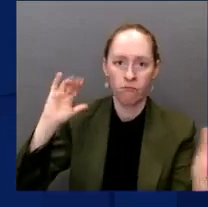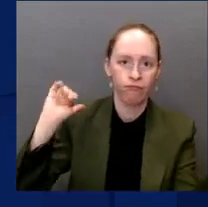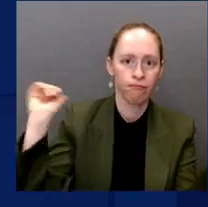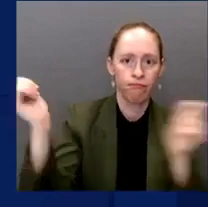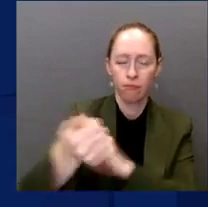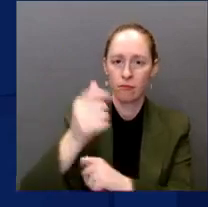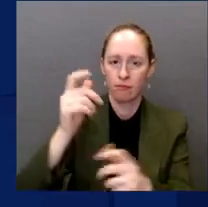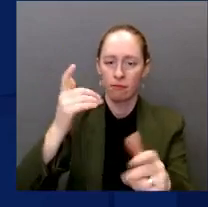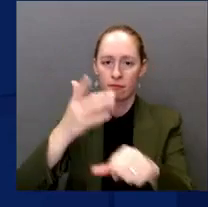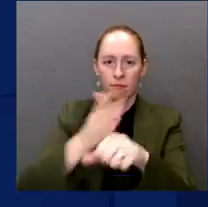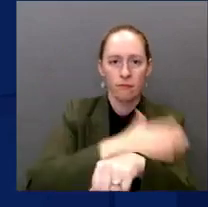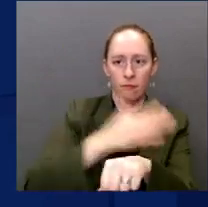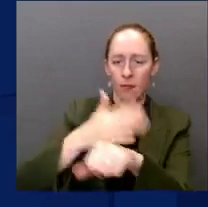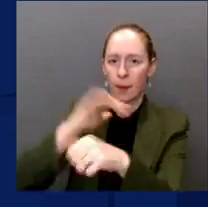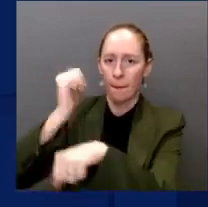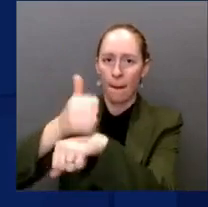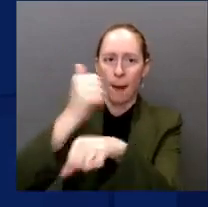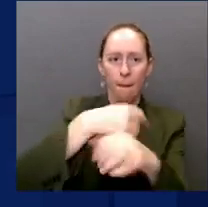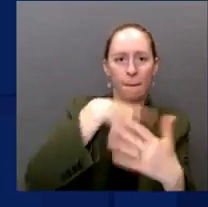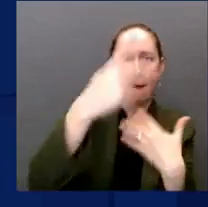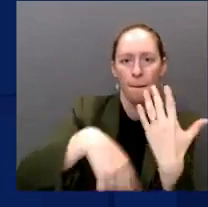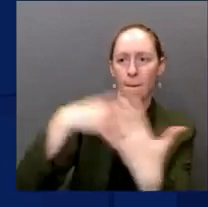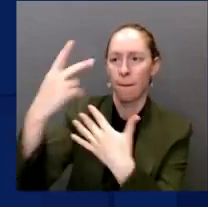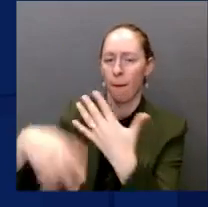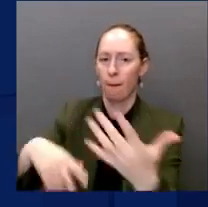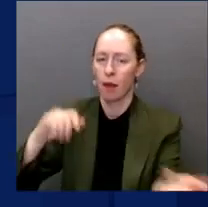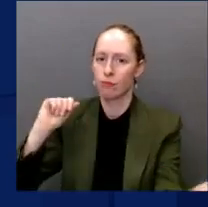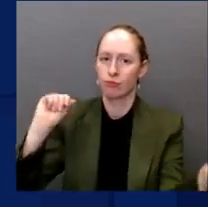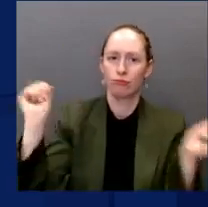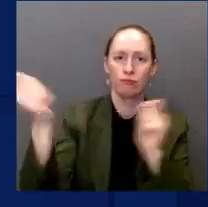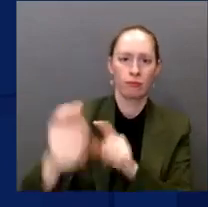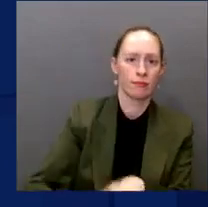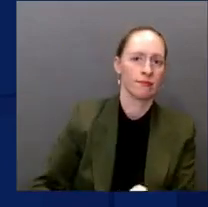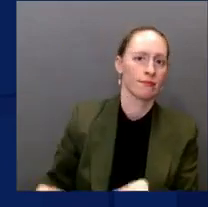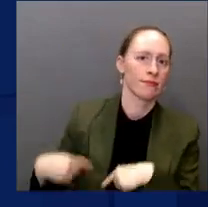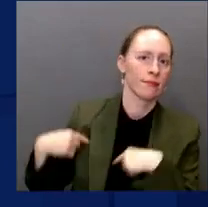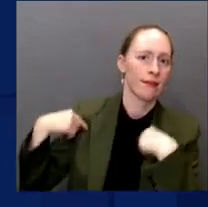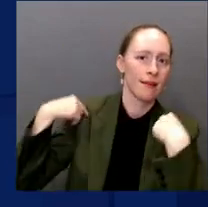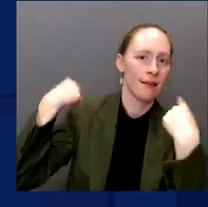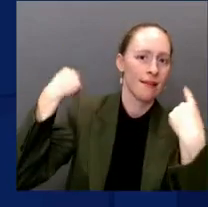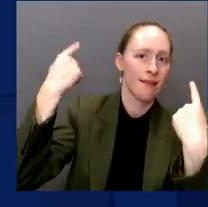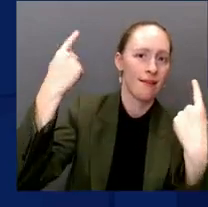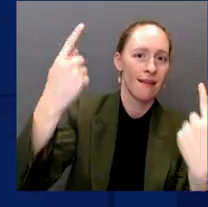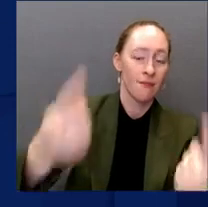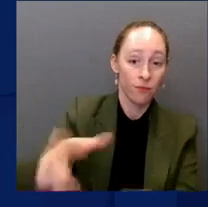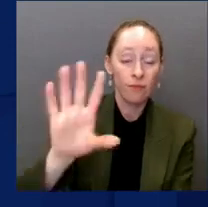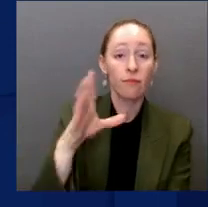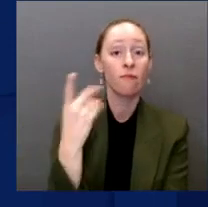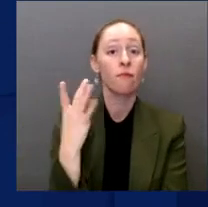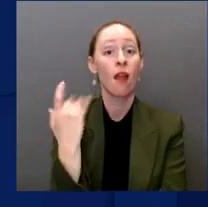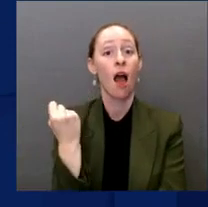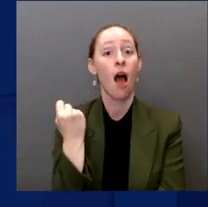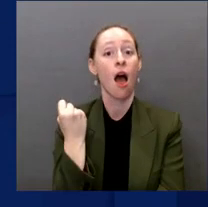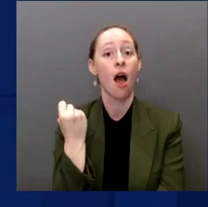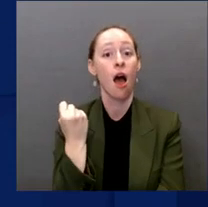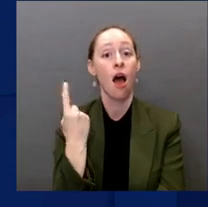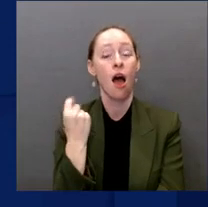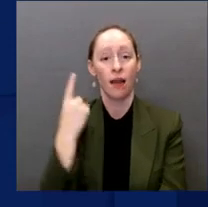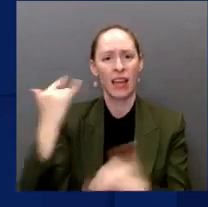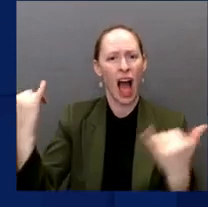and medicine have taught us so much more about nutrition and health. And today, I'm convening this conference